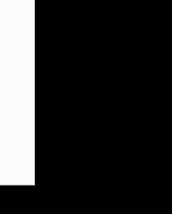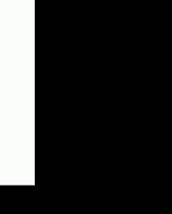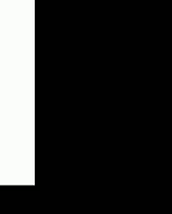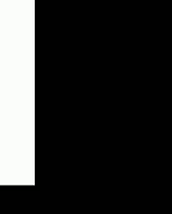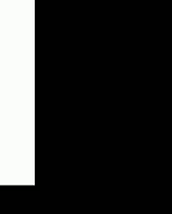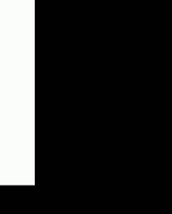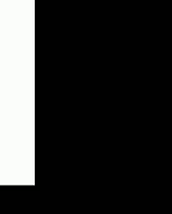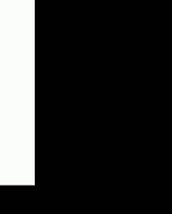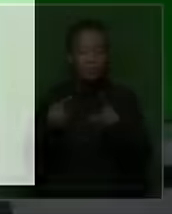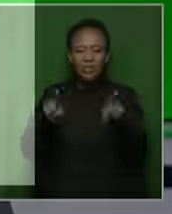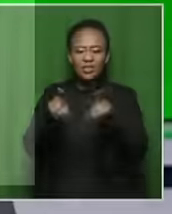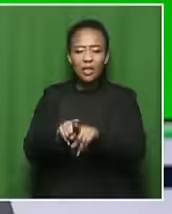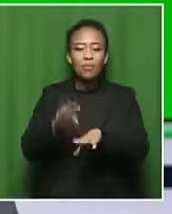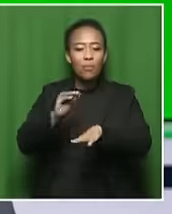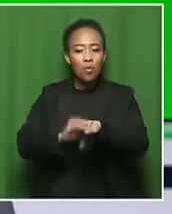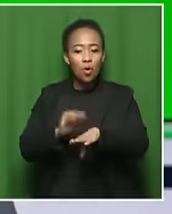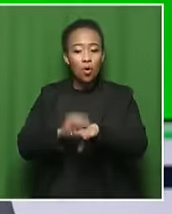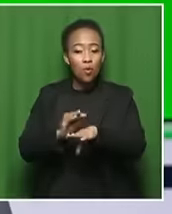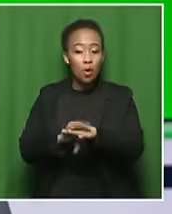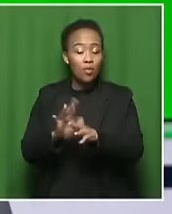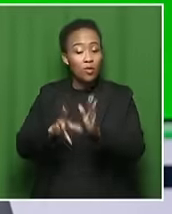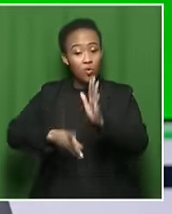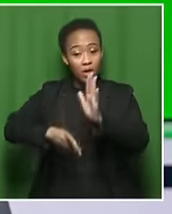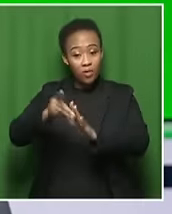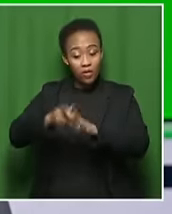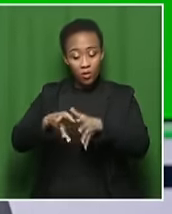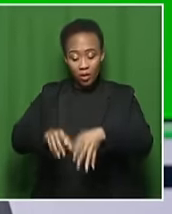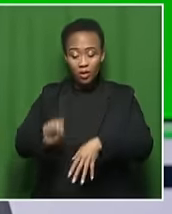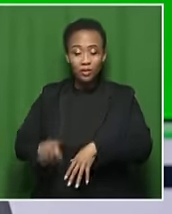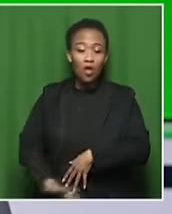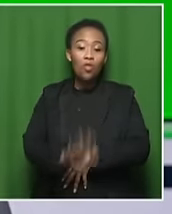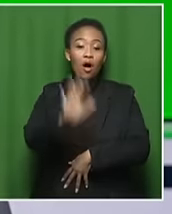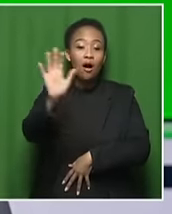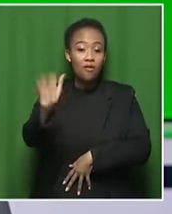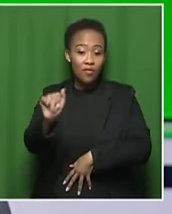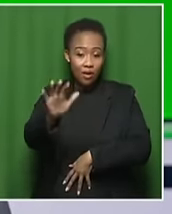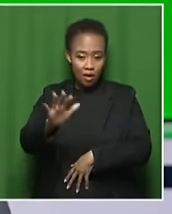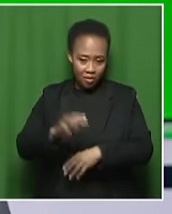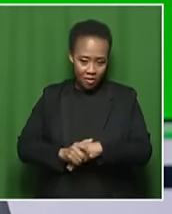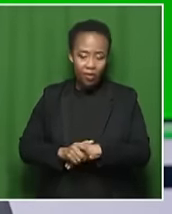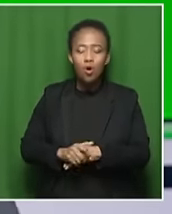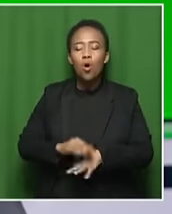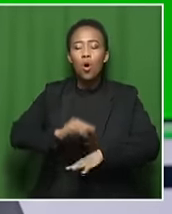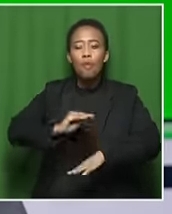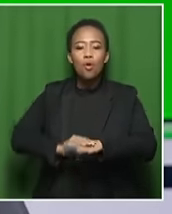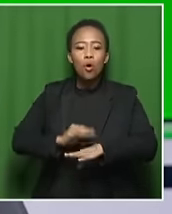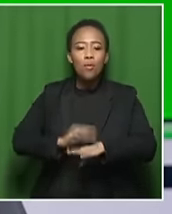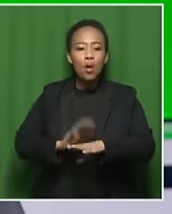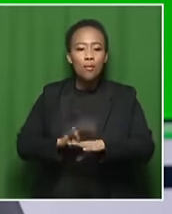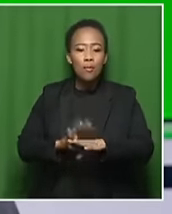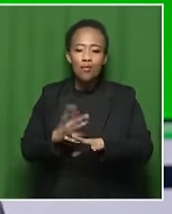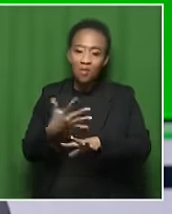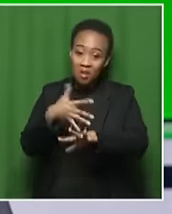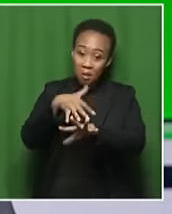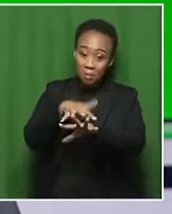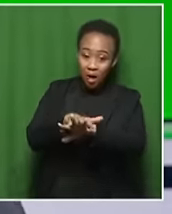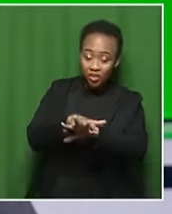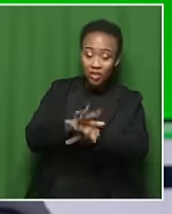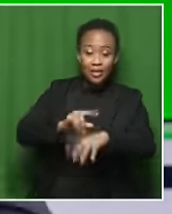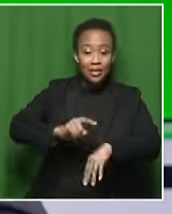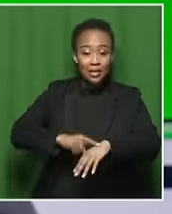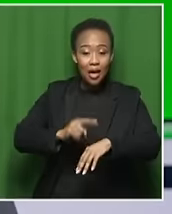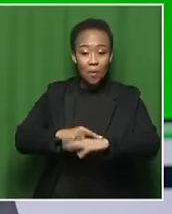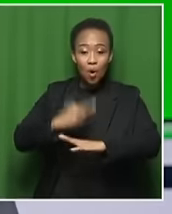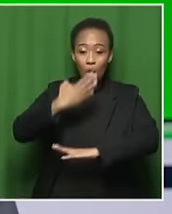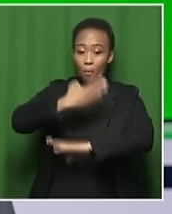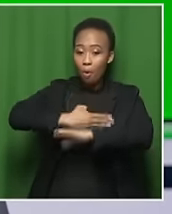that's the lawlessness that has developed in our South African society. A part of that problem has emerged when our borders are meant to mean that